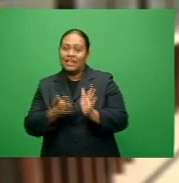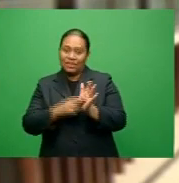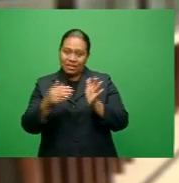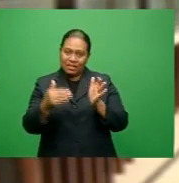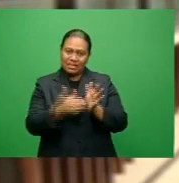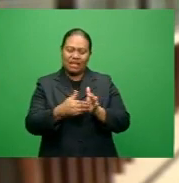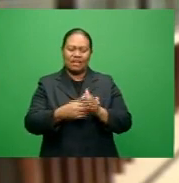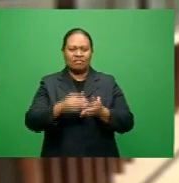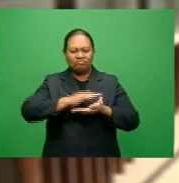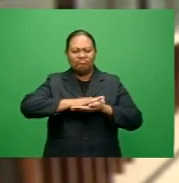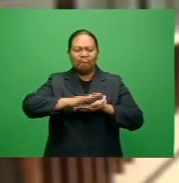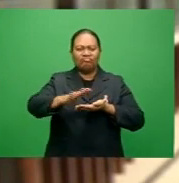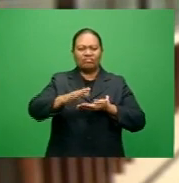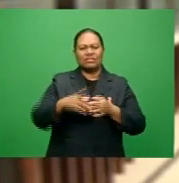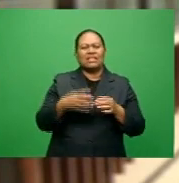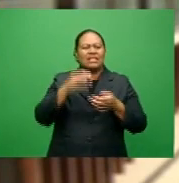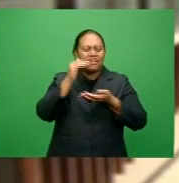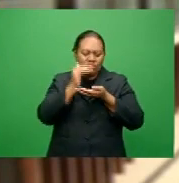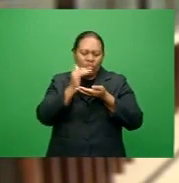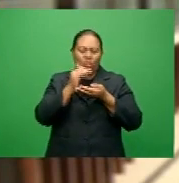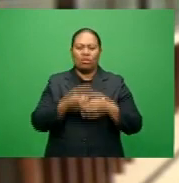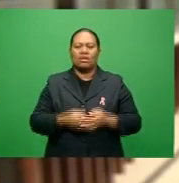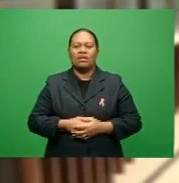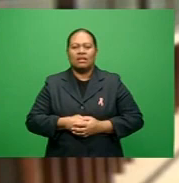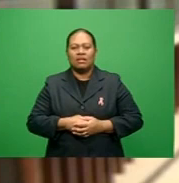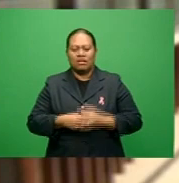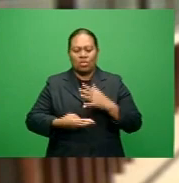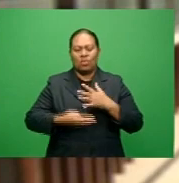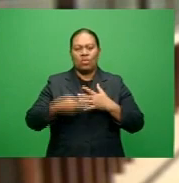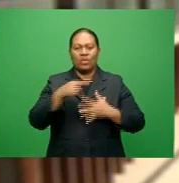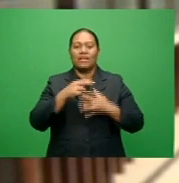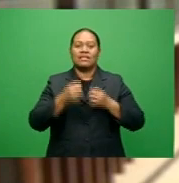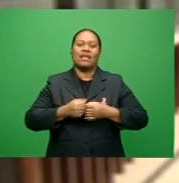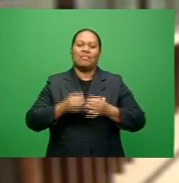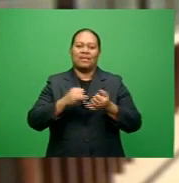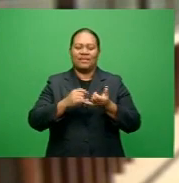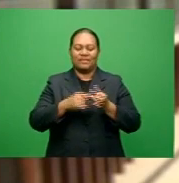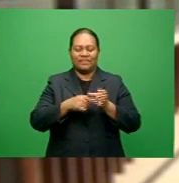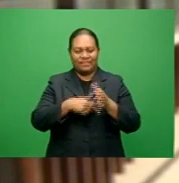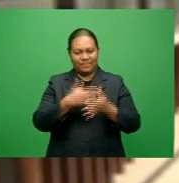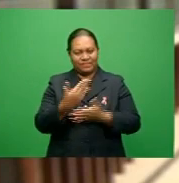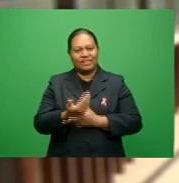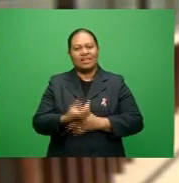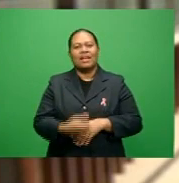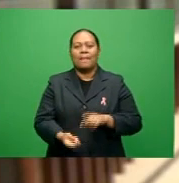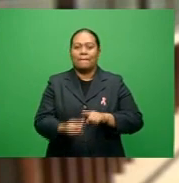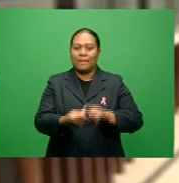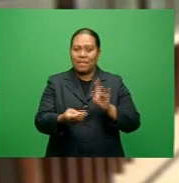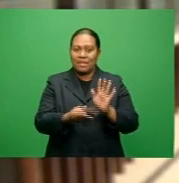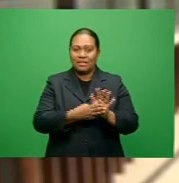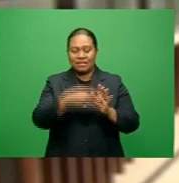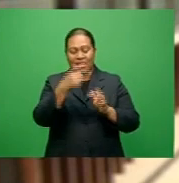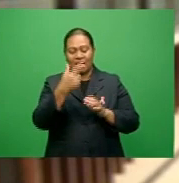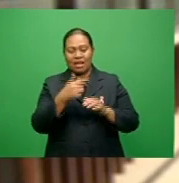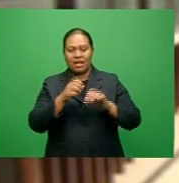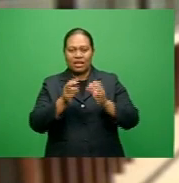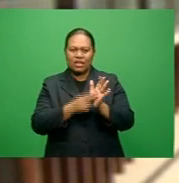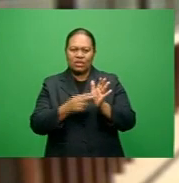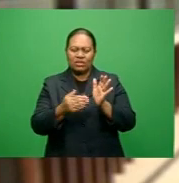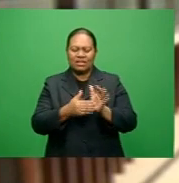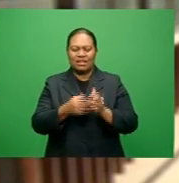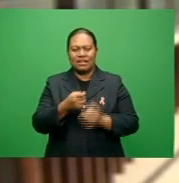was flat, stuck in a small range ahead of a general election on Saturday, where Prime Minister Jacinda Ardern is widely expected to